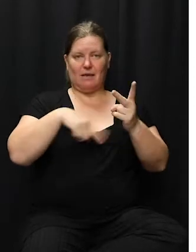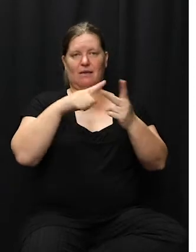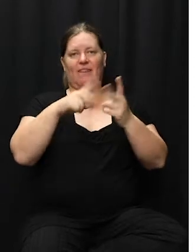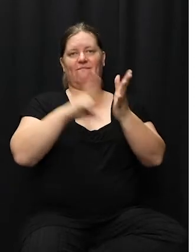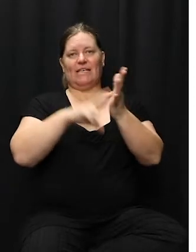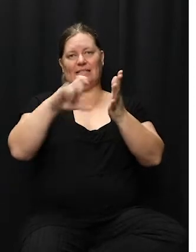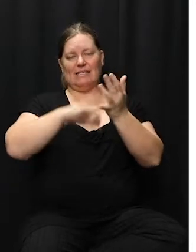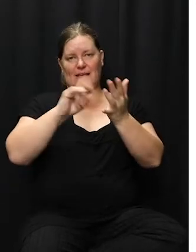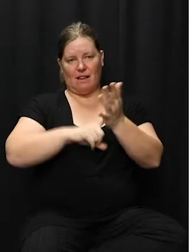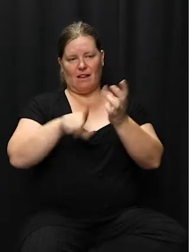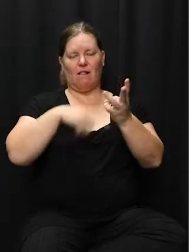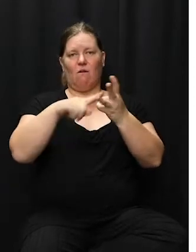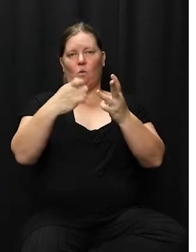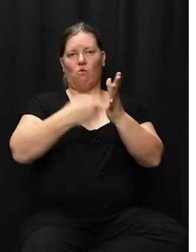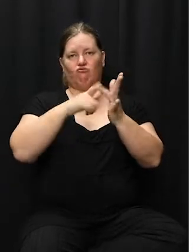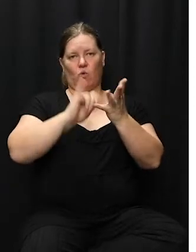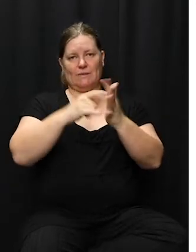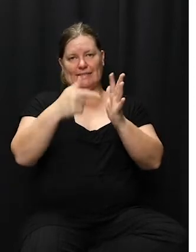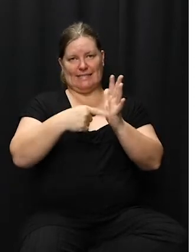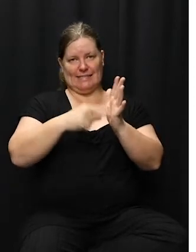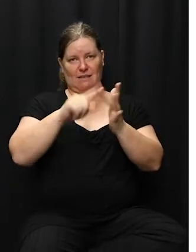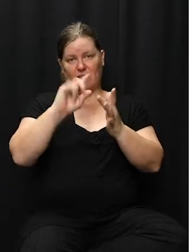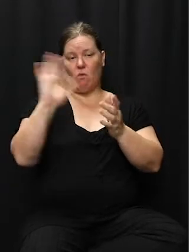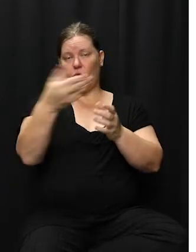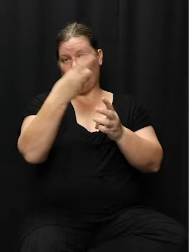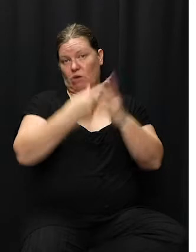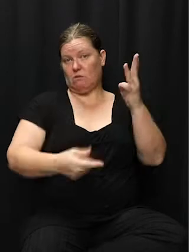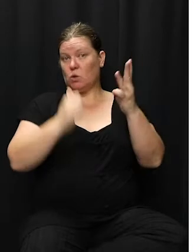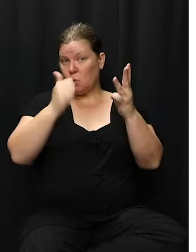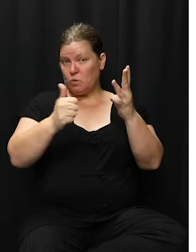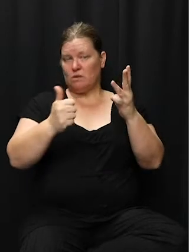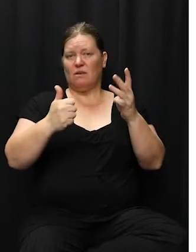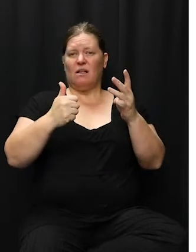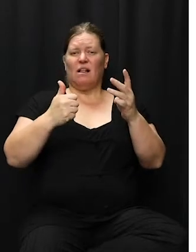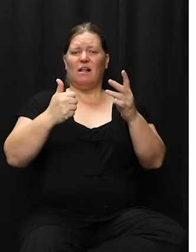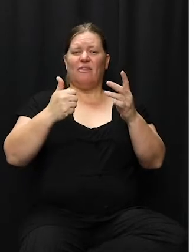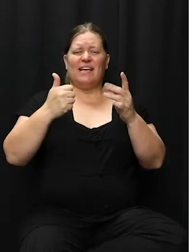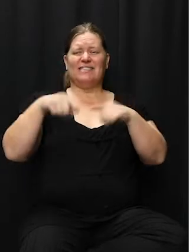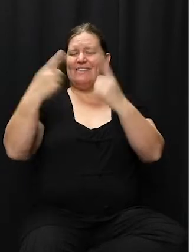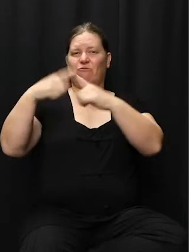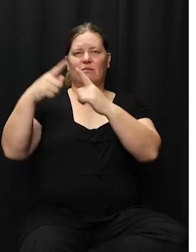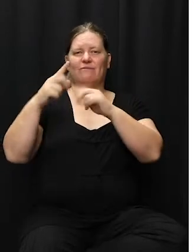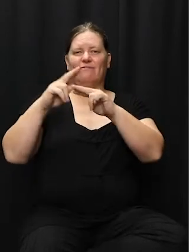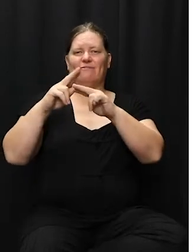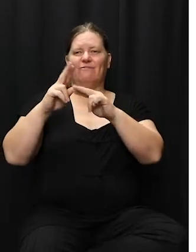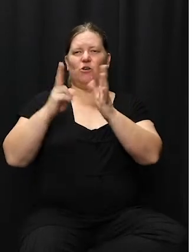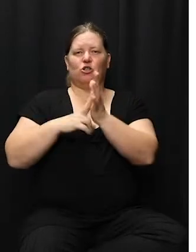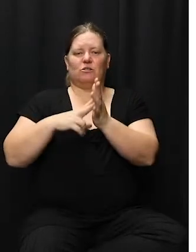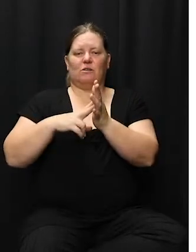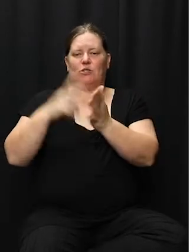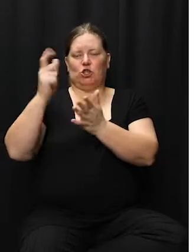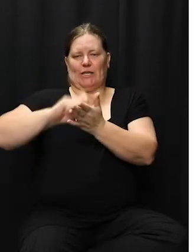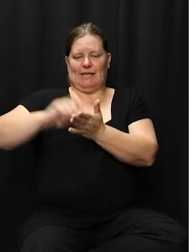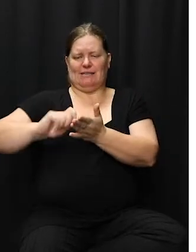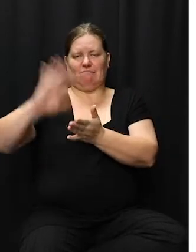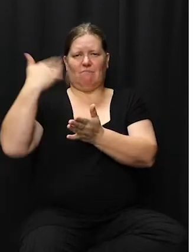or the Rossetti. I think they're great tools. There's also different versions of a checklist that I've used for